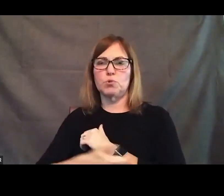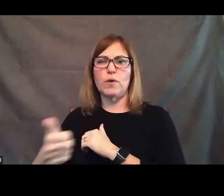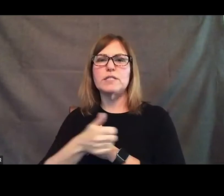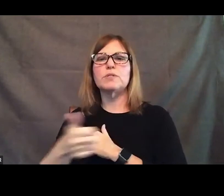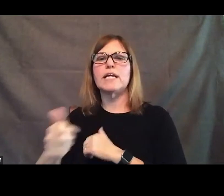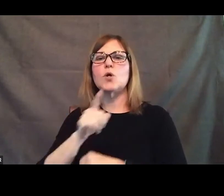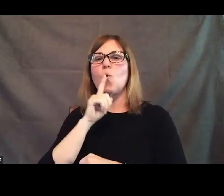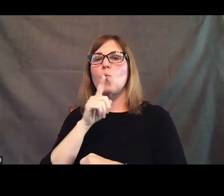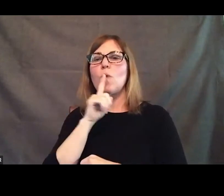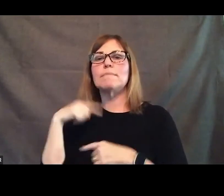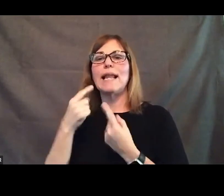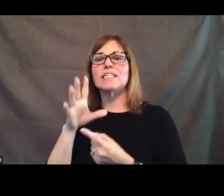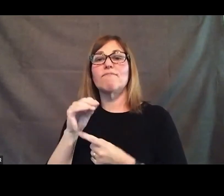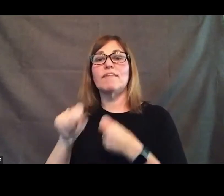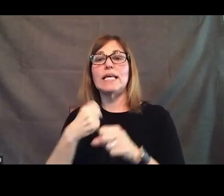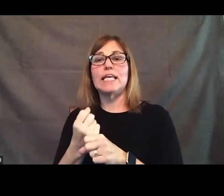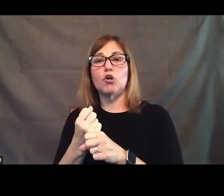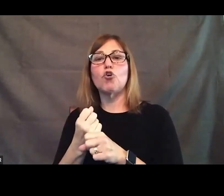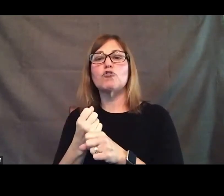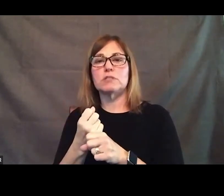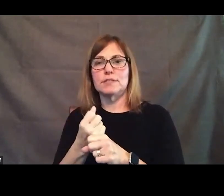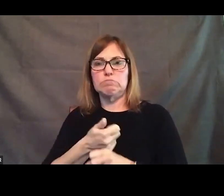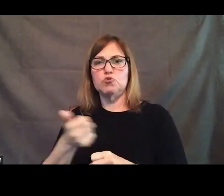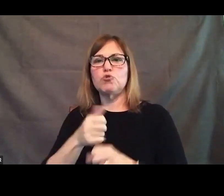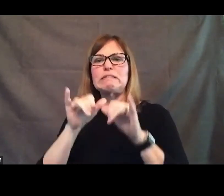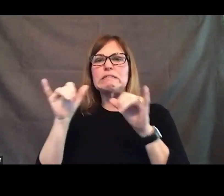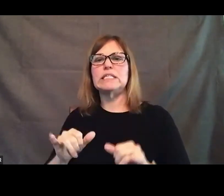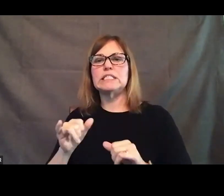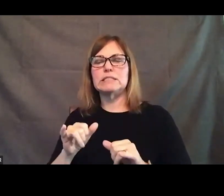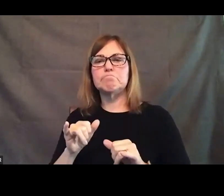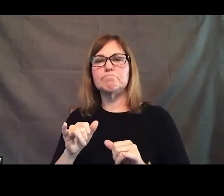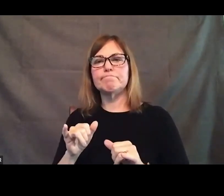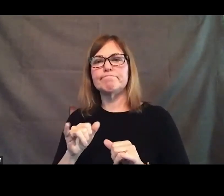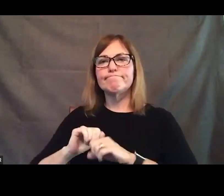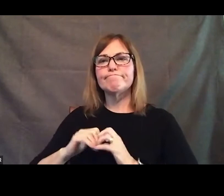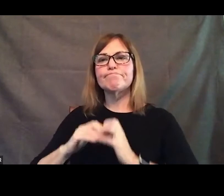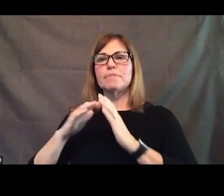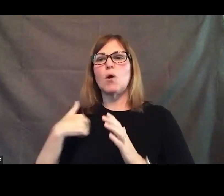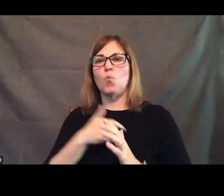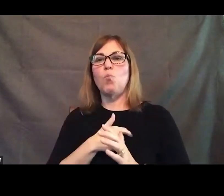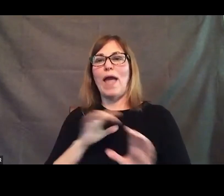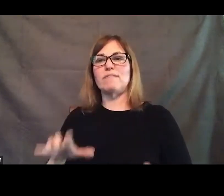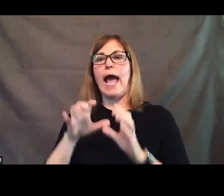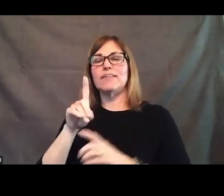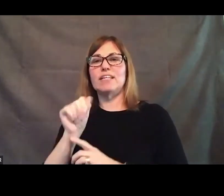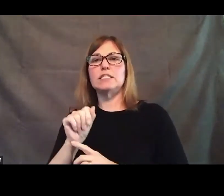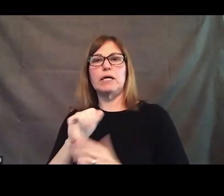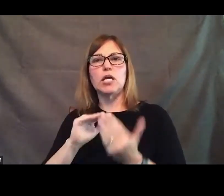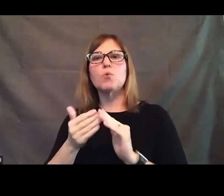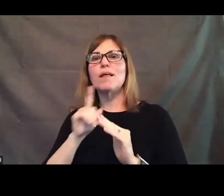years, and we have an active disability community that continues to advocate for better accessible